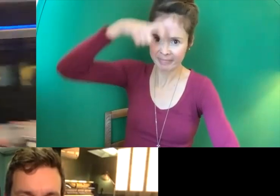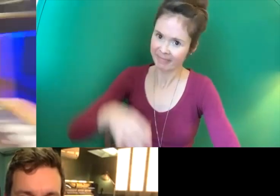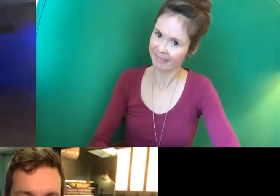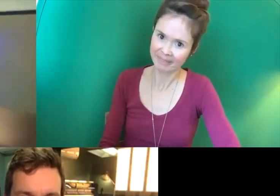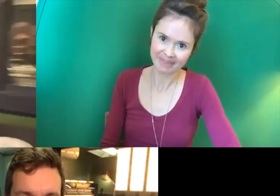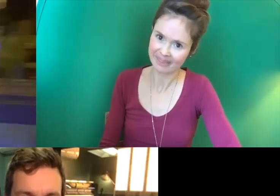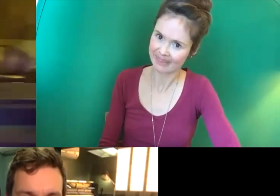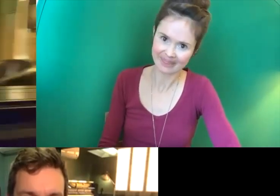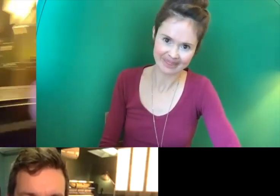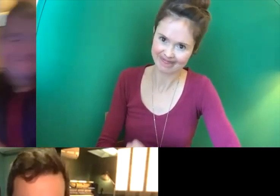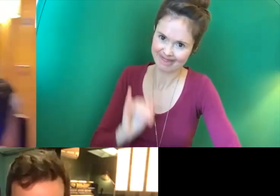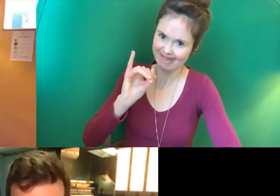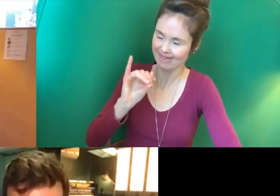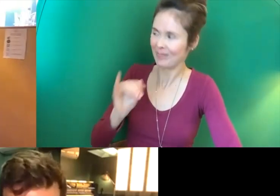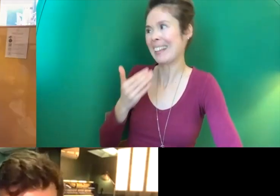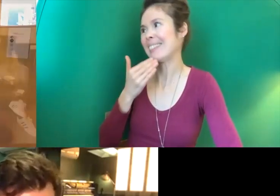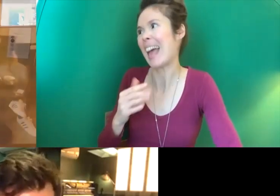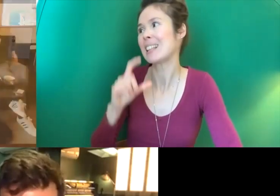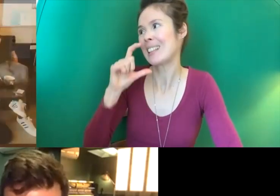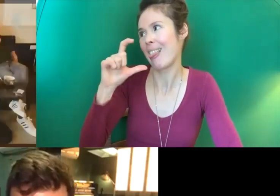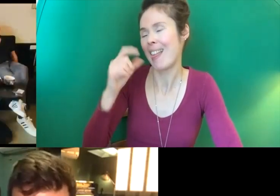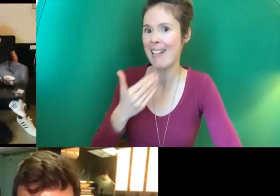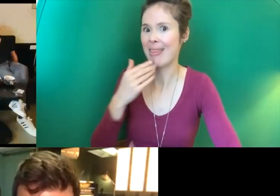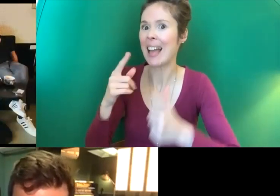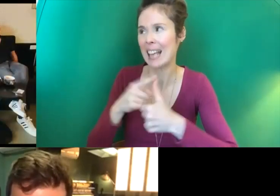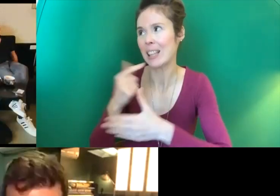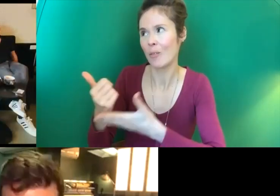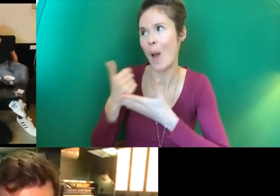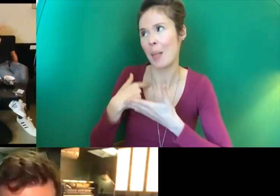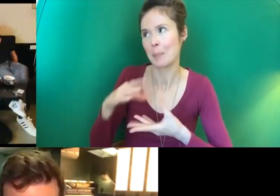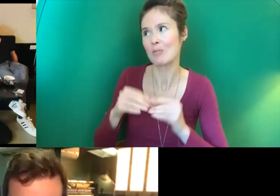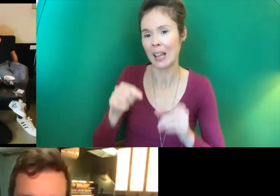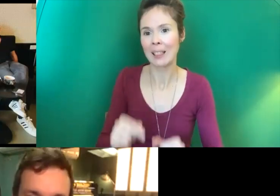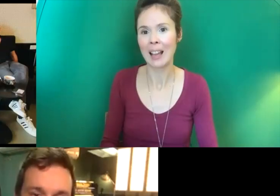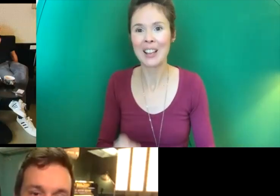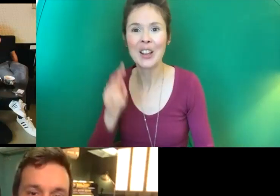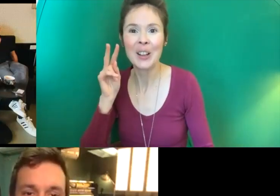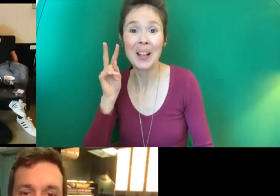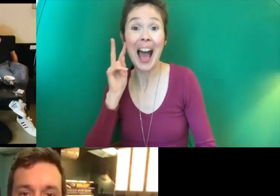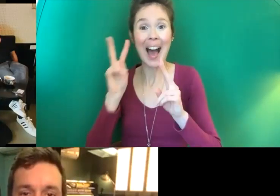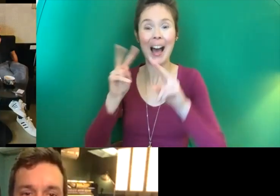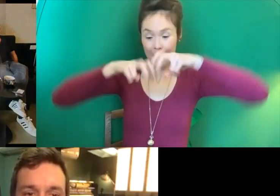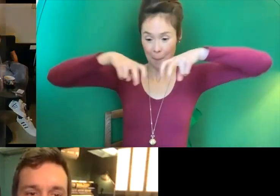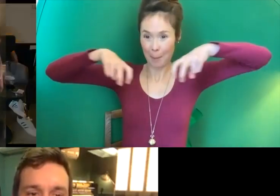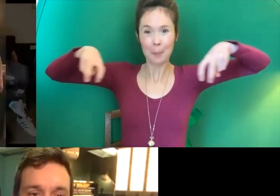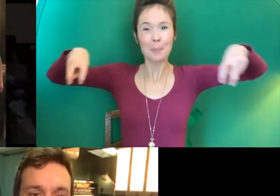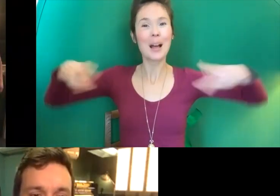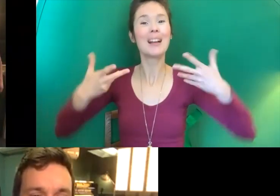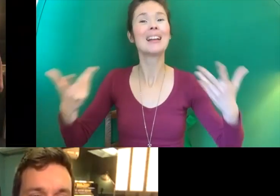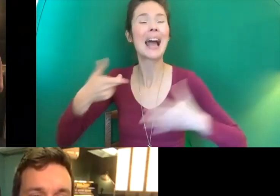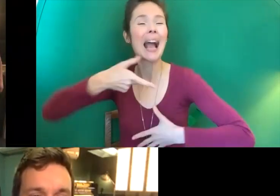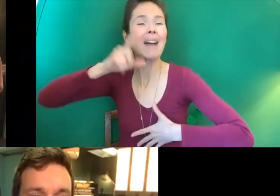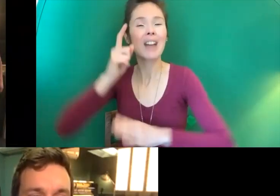Anders for the advice on that one. And here's my disgust at it. And this is Metronome Cafe, where you can have a drink and